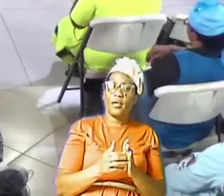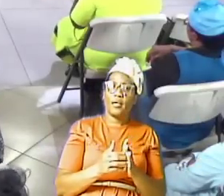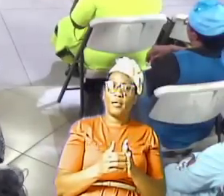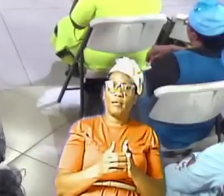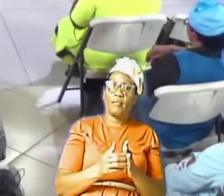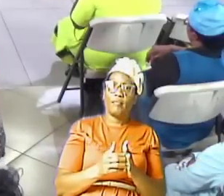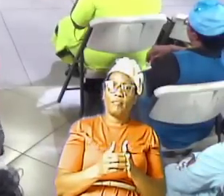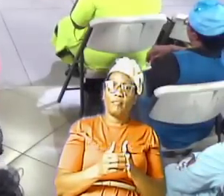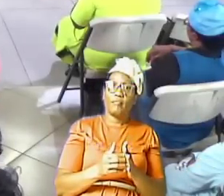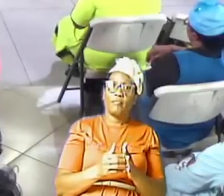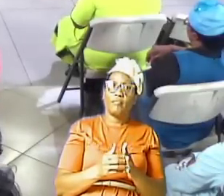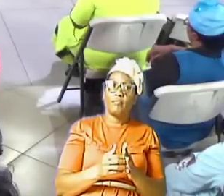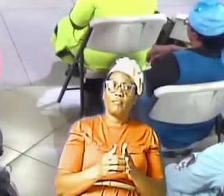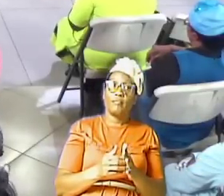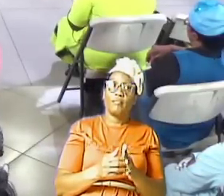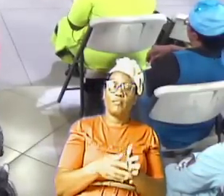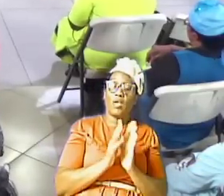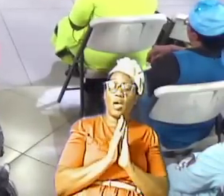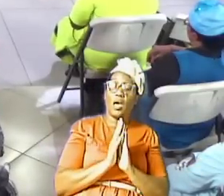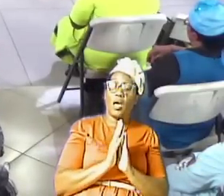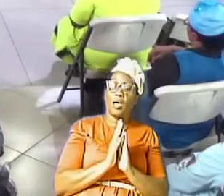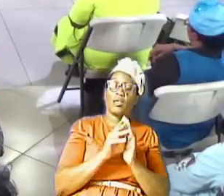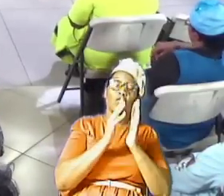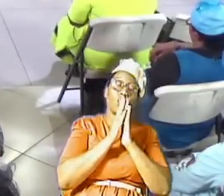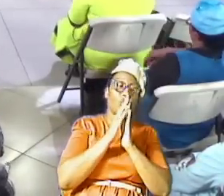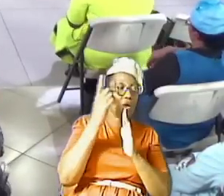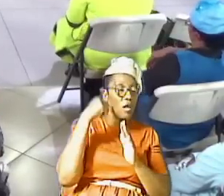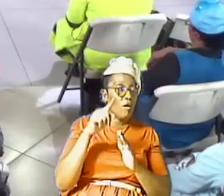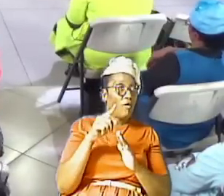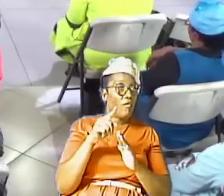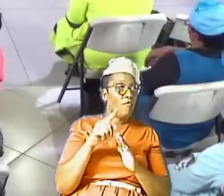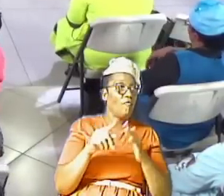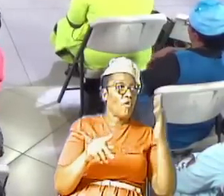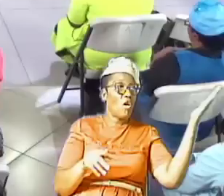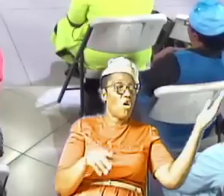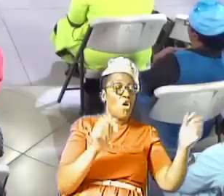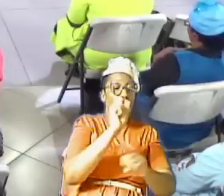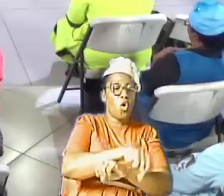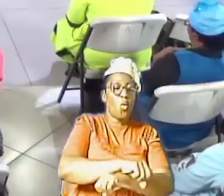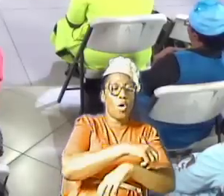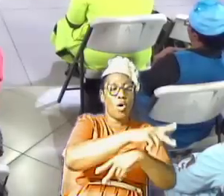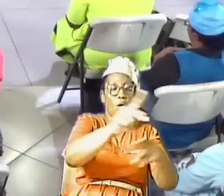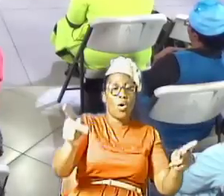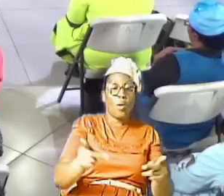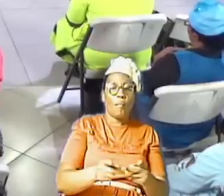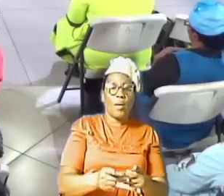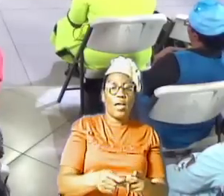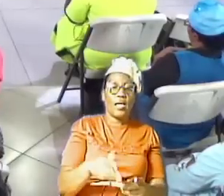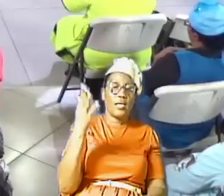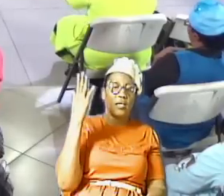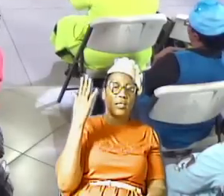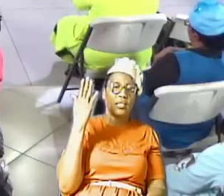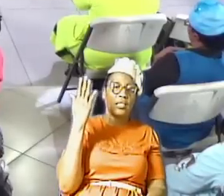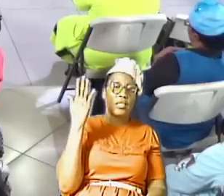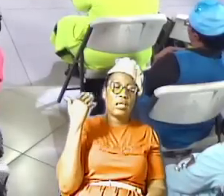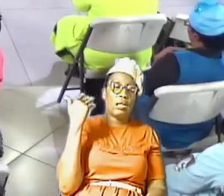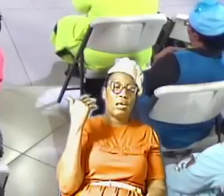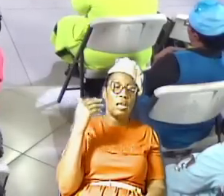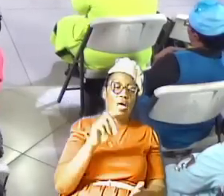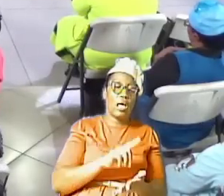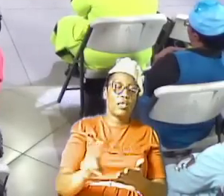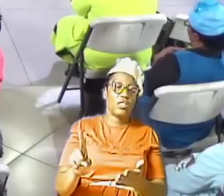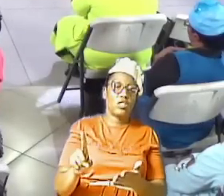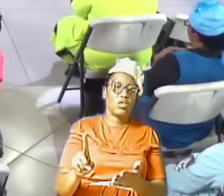Did I not ask you to pray for my organization last week? Because we had 6 deaths of employees